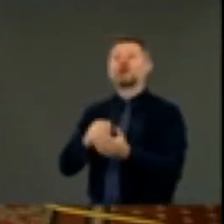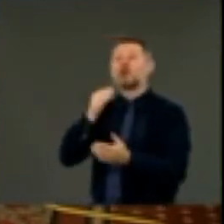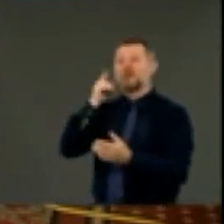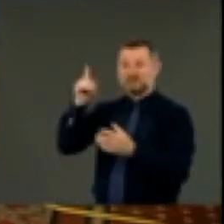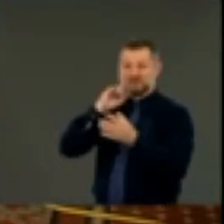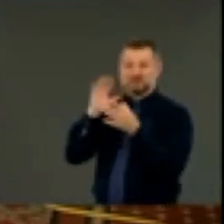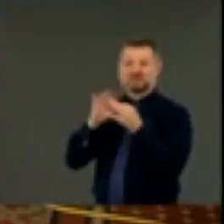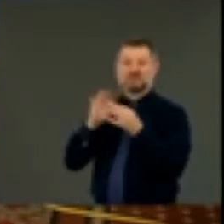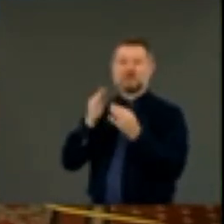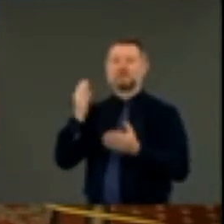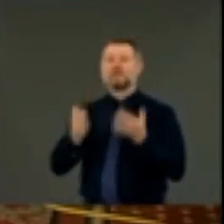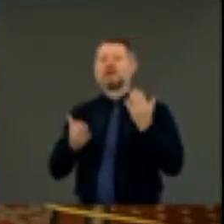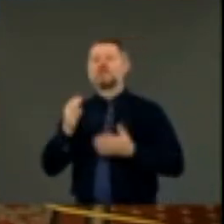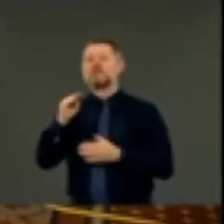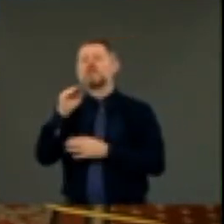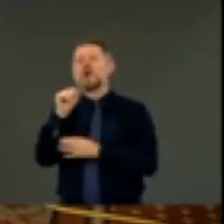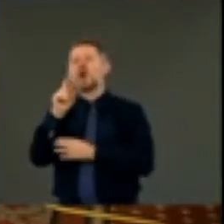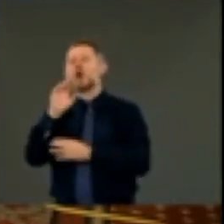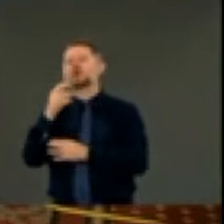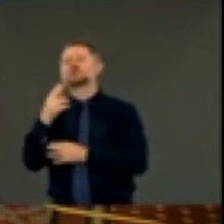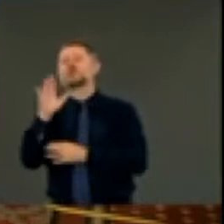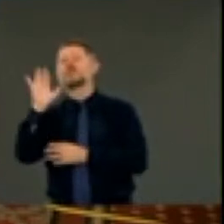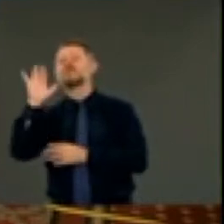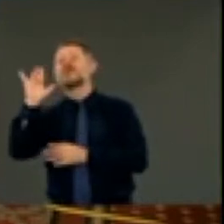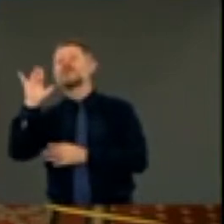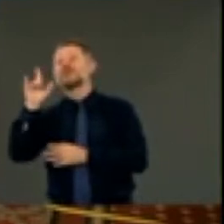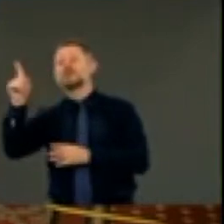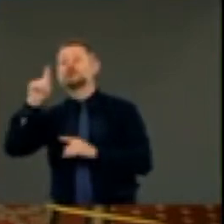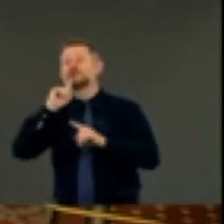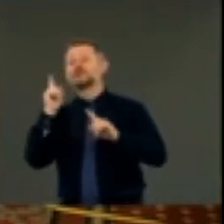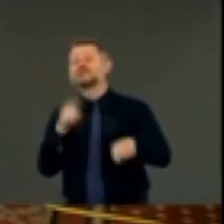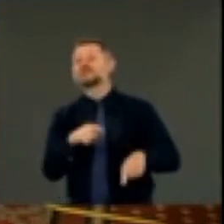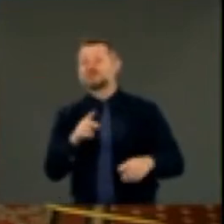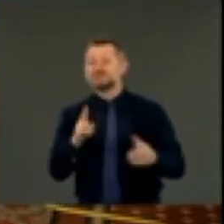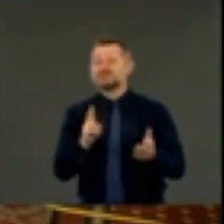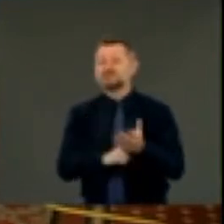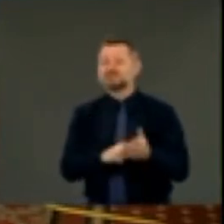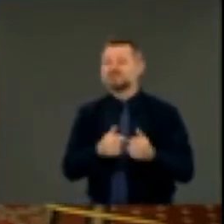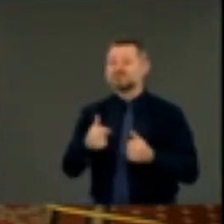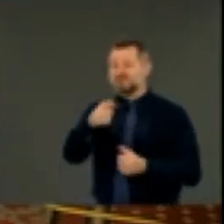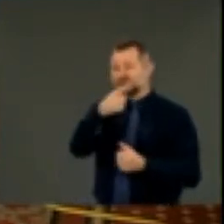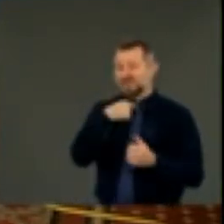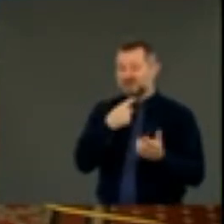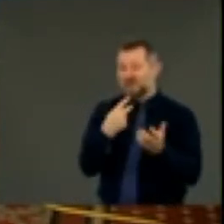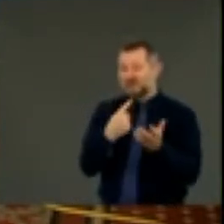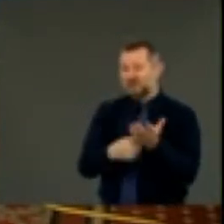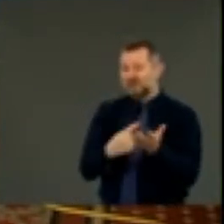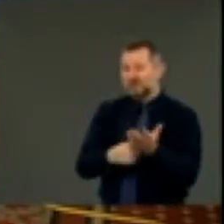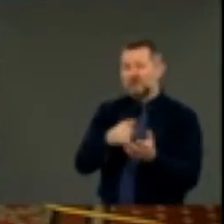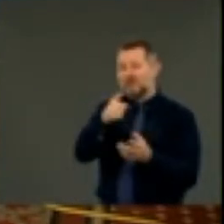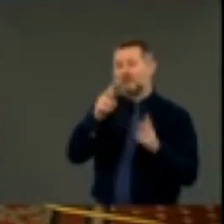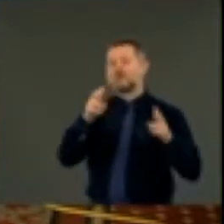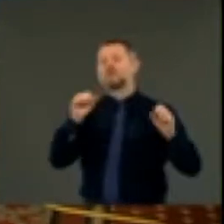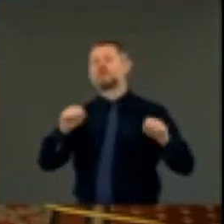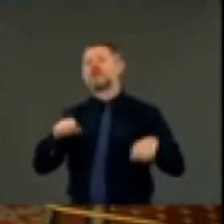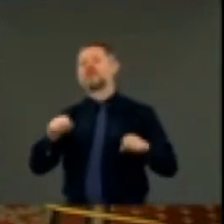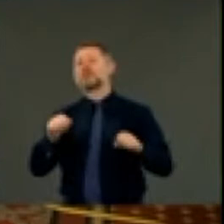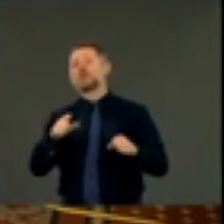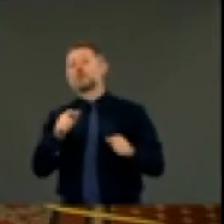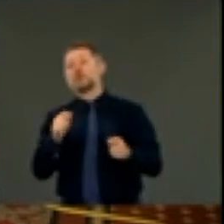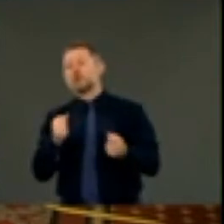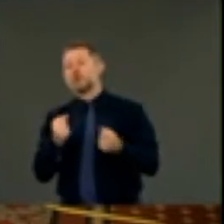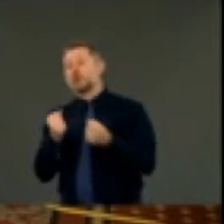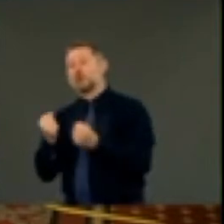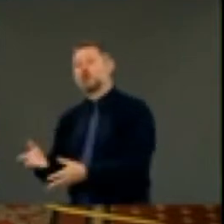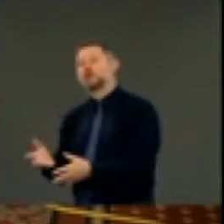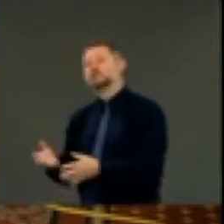March 25th directive that we've all talked about at length potentially contributed to more deaths than might have